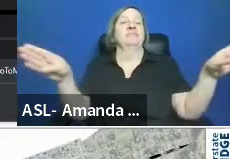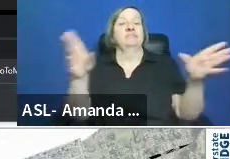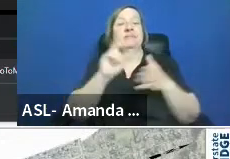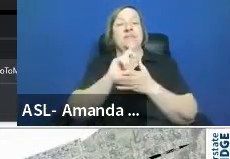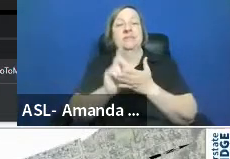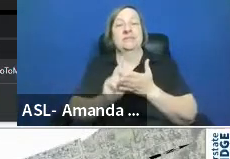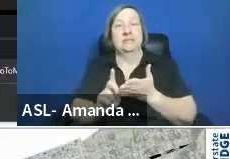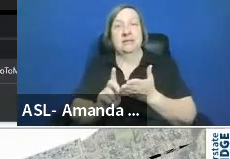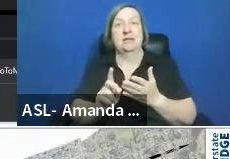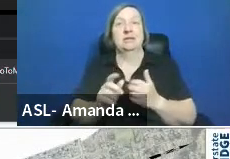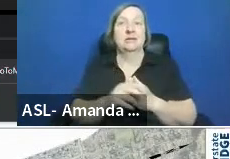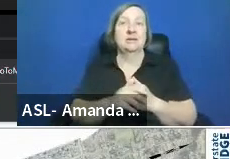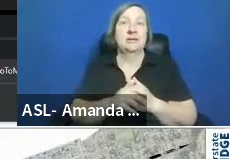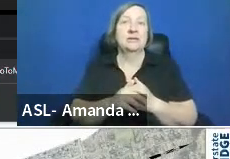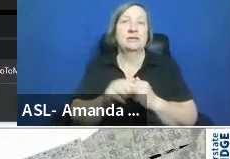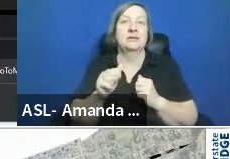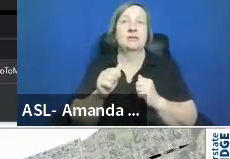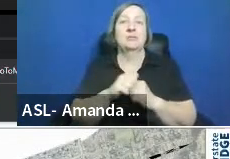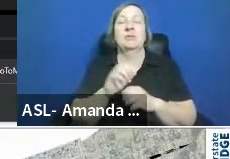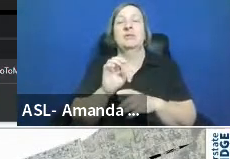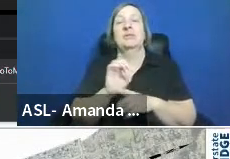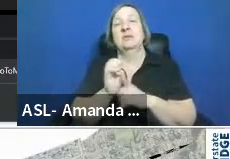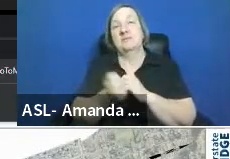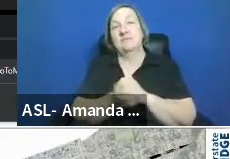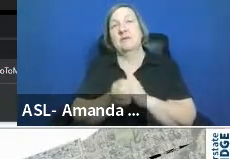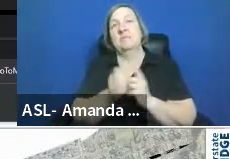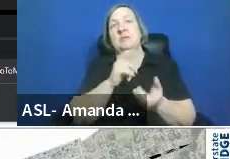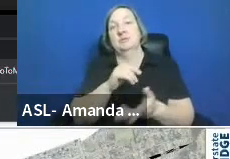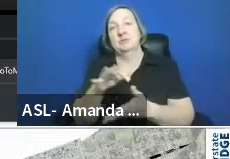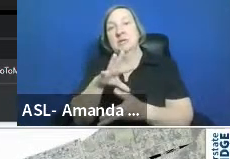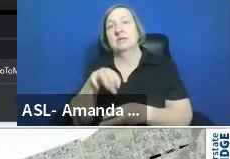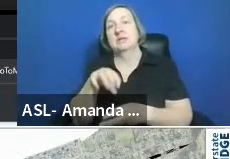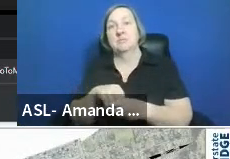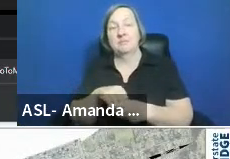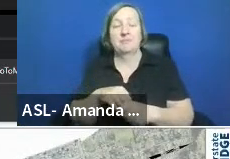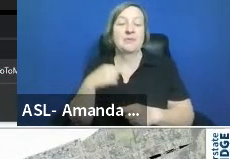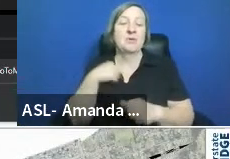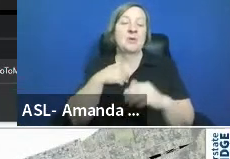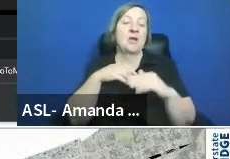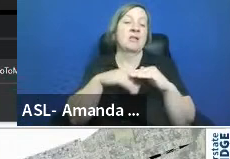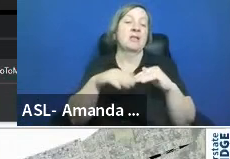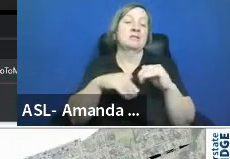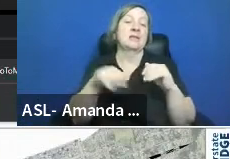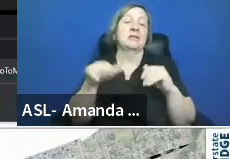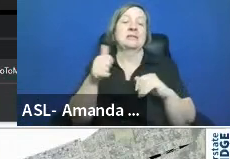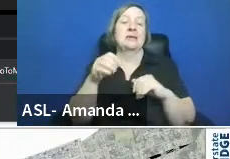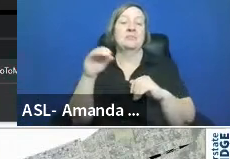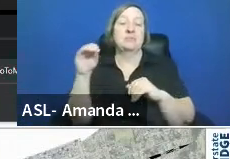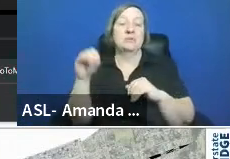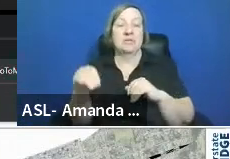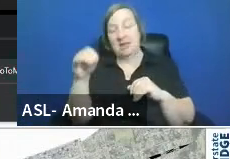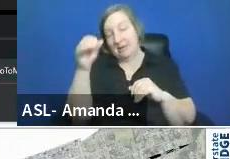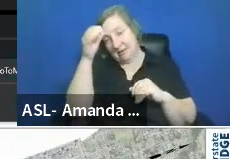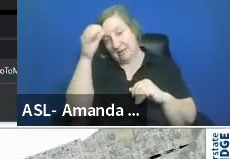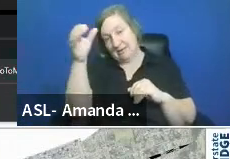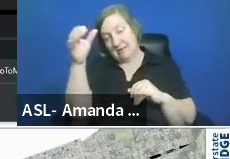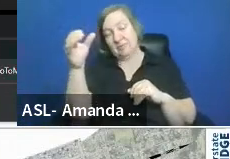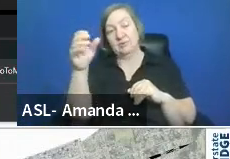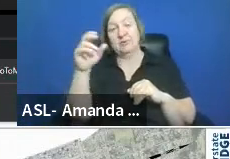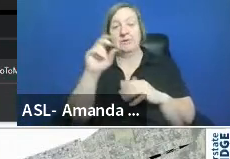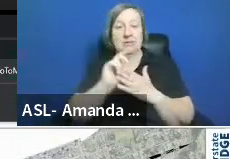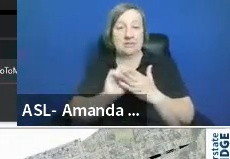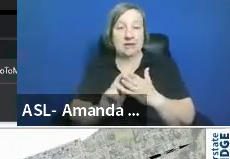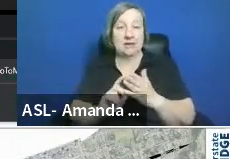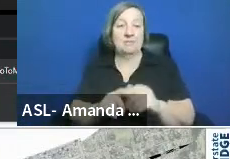bringing into the environmental study. We're at less than 10% design, conceptual level design.